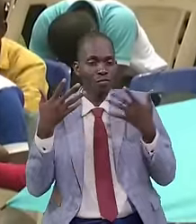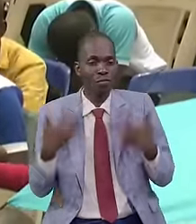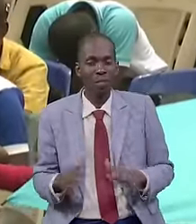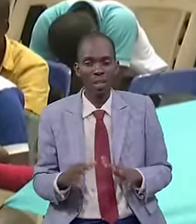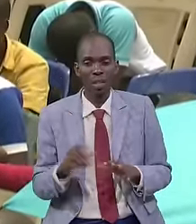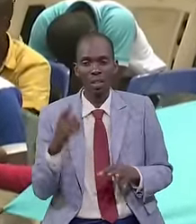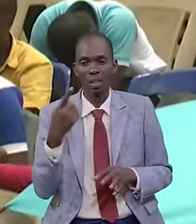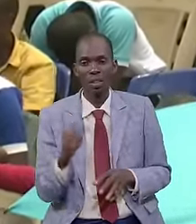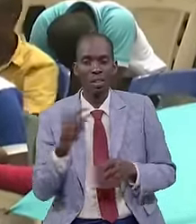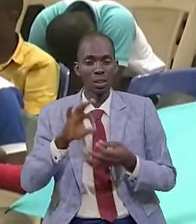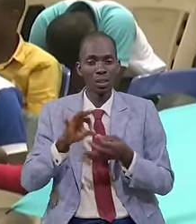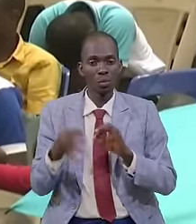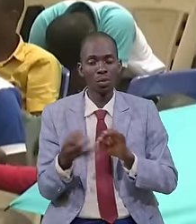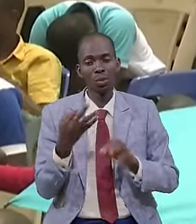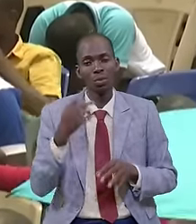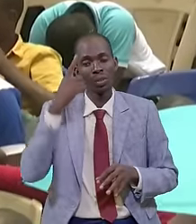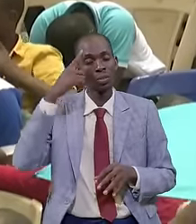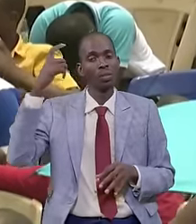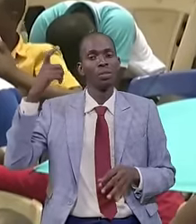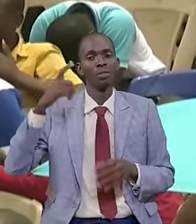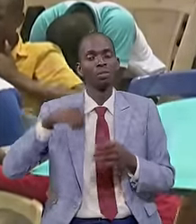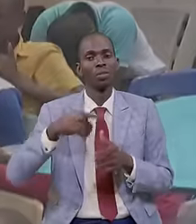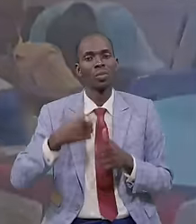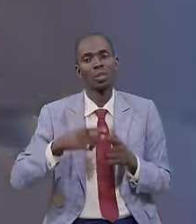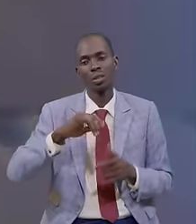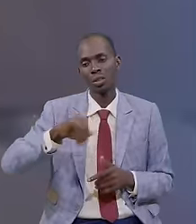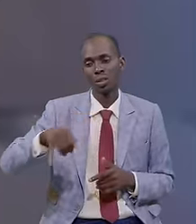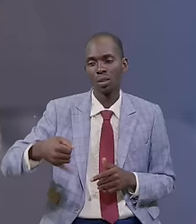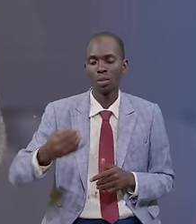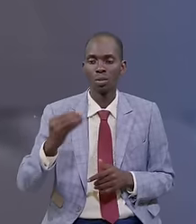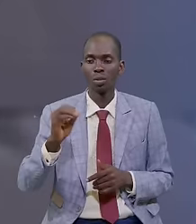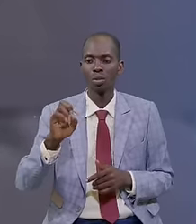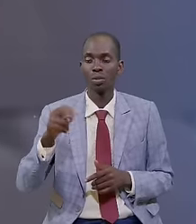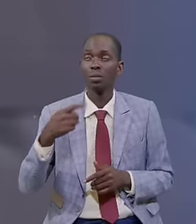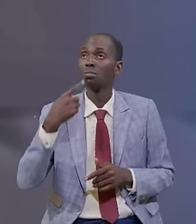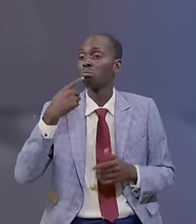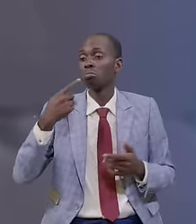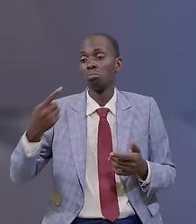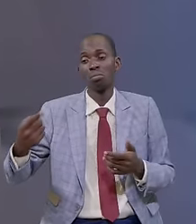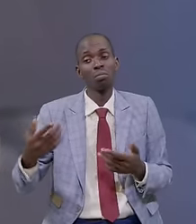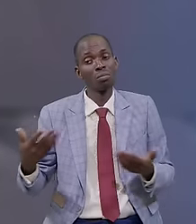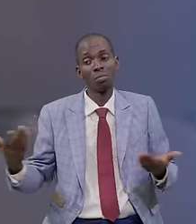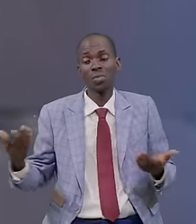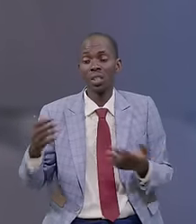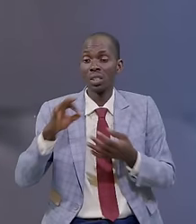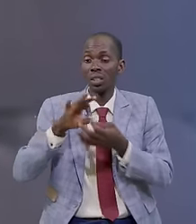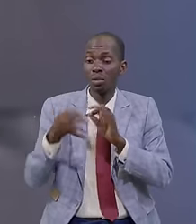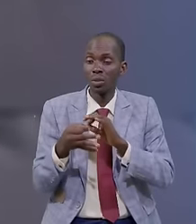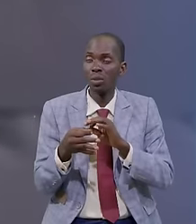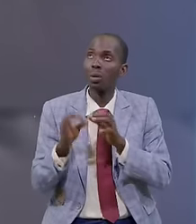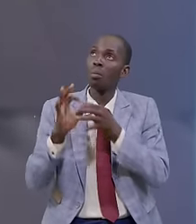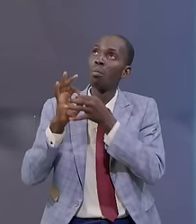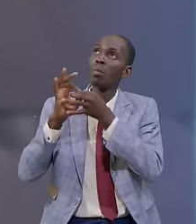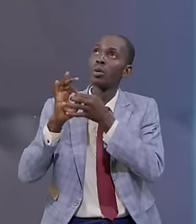Joseph said, oh, interpretation belongs to God. As he opened his mouth,